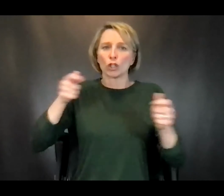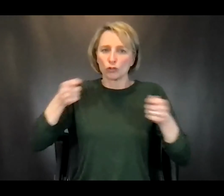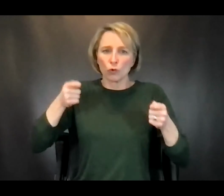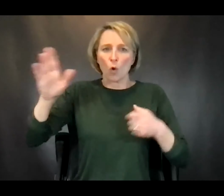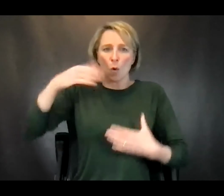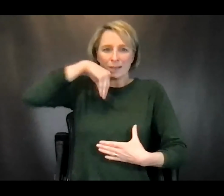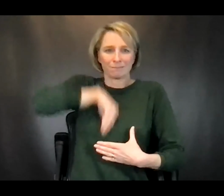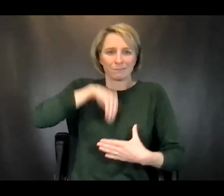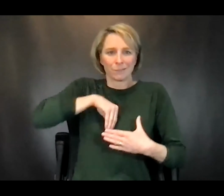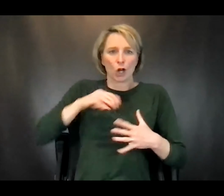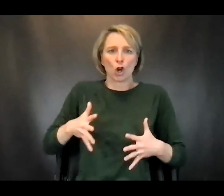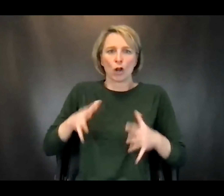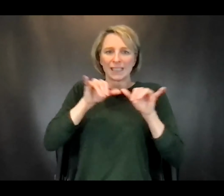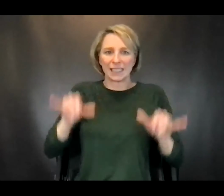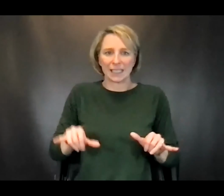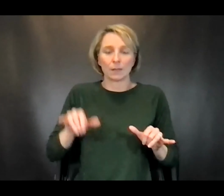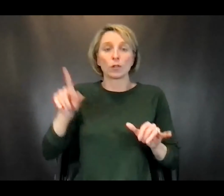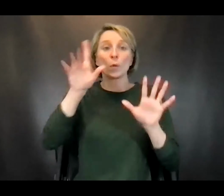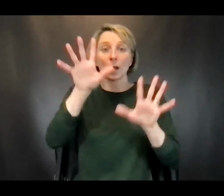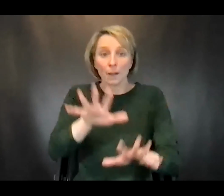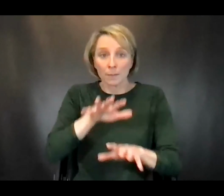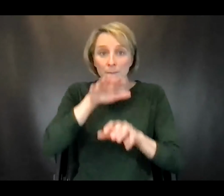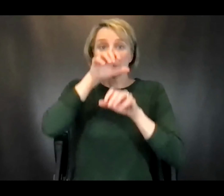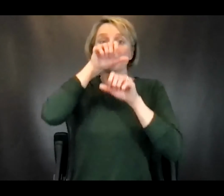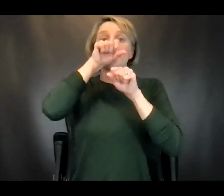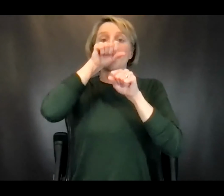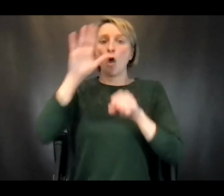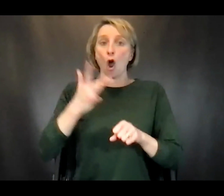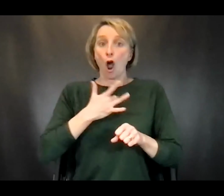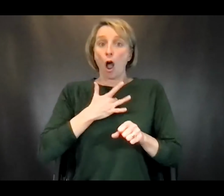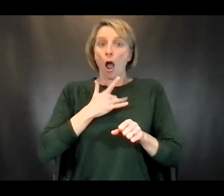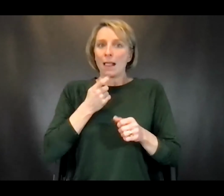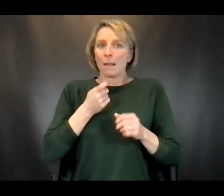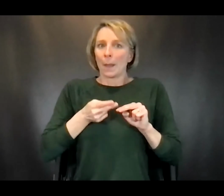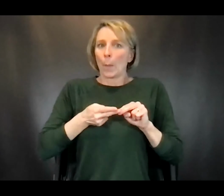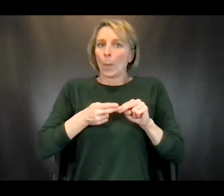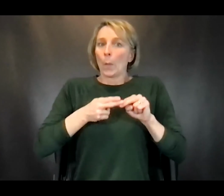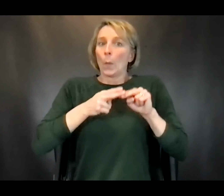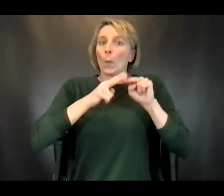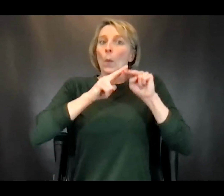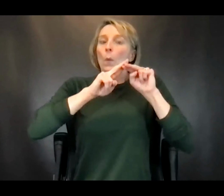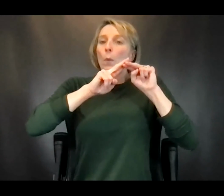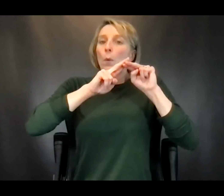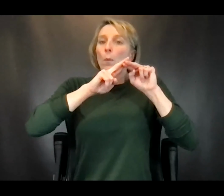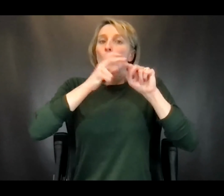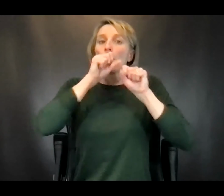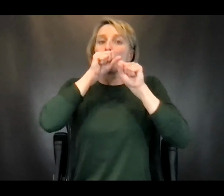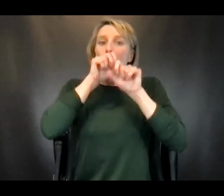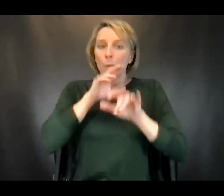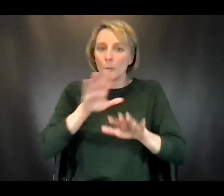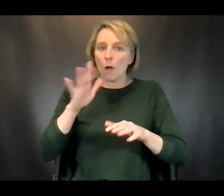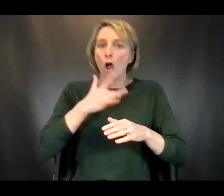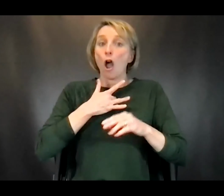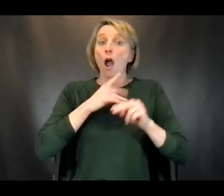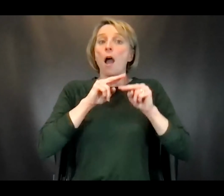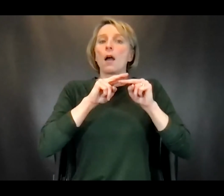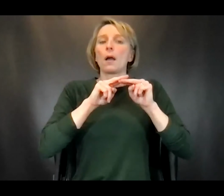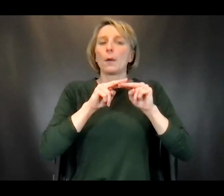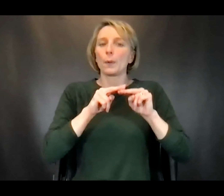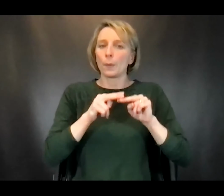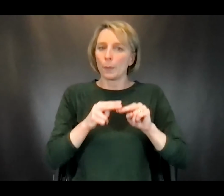we're inhaling and our heart rate is lifting up a little bit. And as we exhale, the heart rate lowers a little